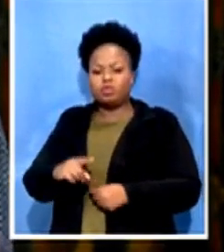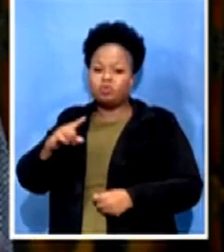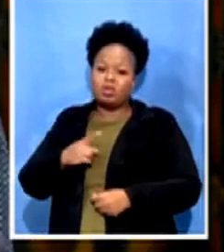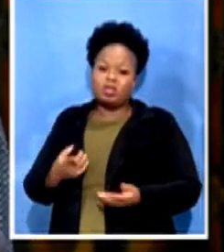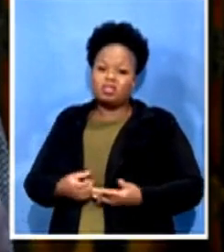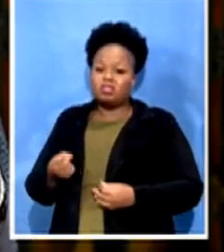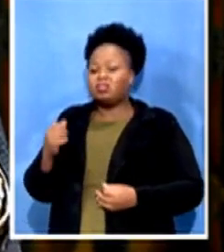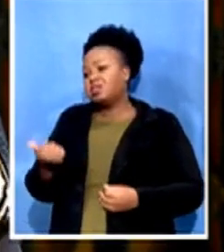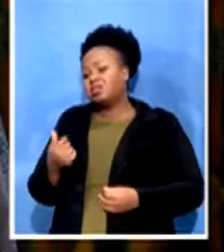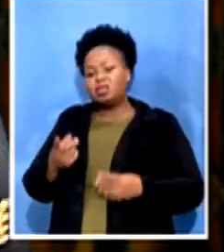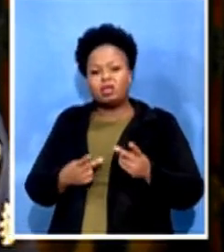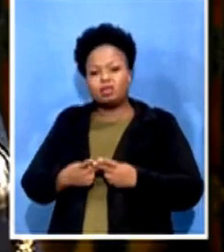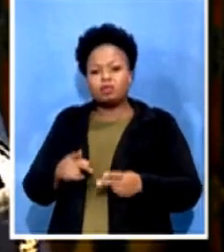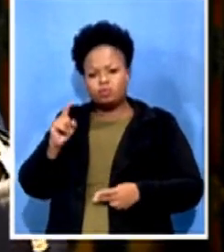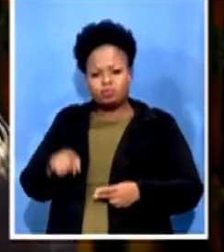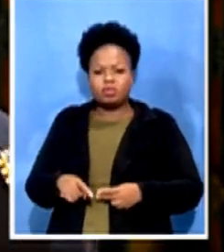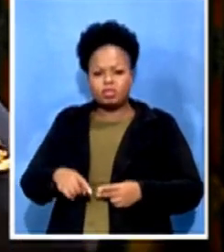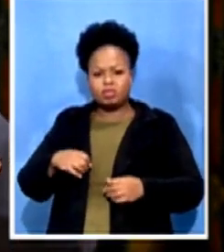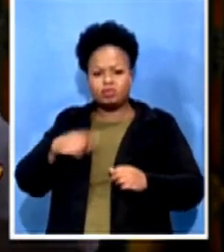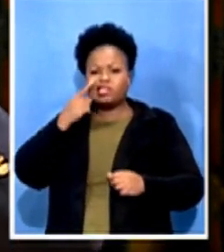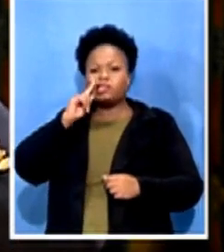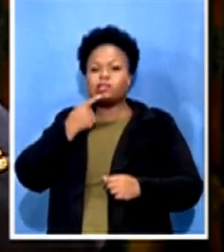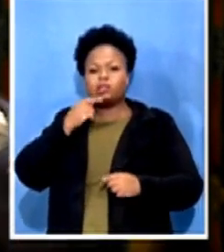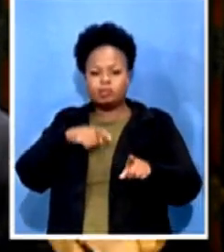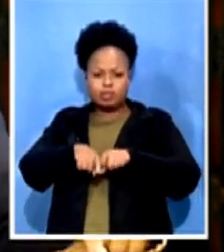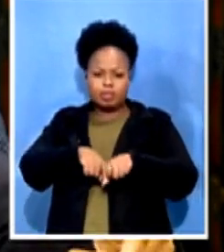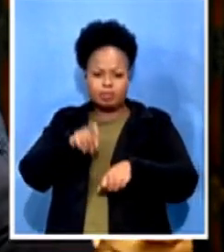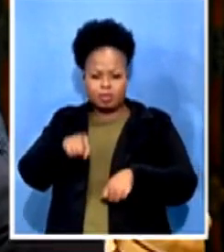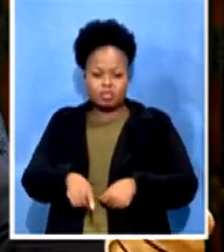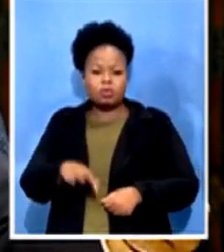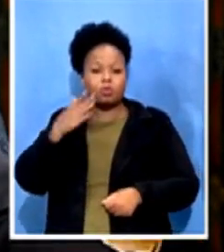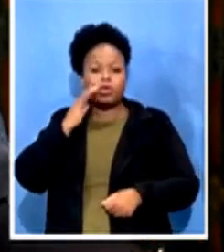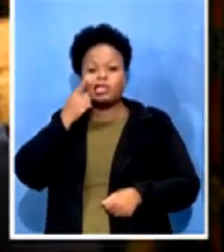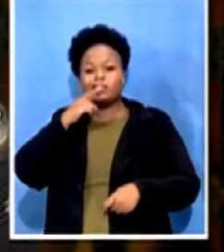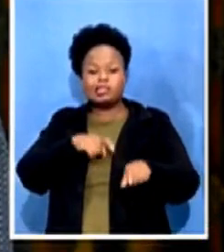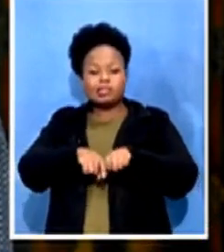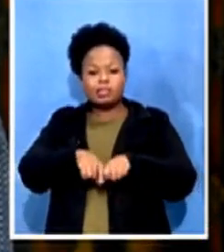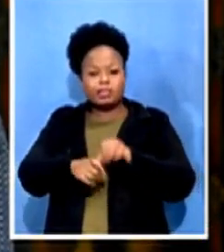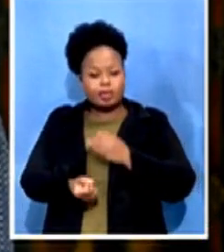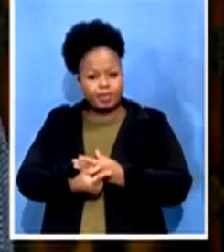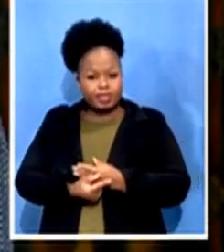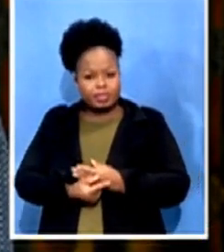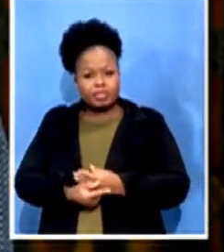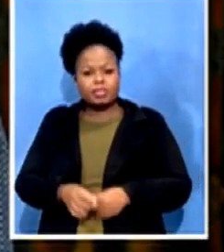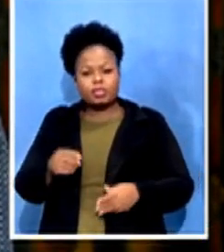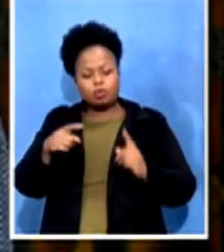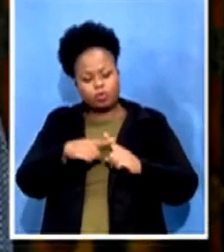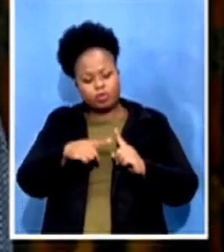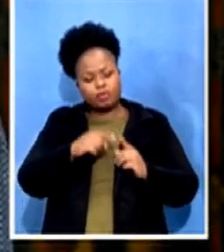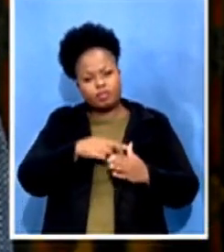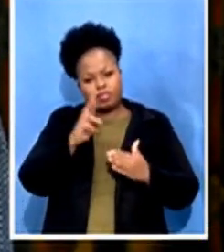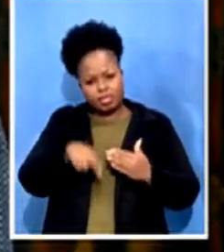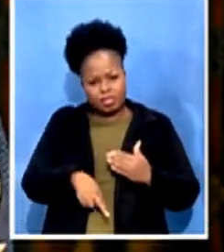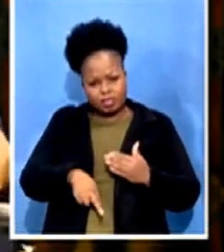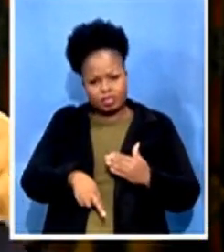yourself tested, and as soon as you get tested, the positive results will be linked to